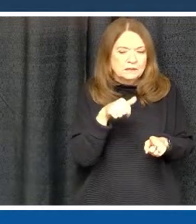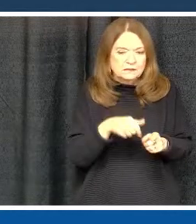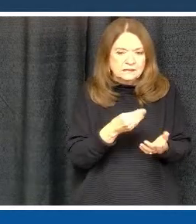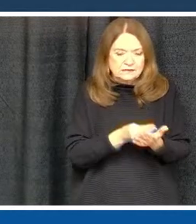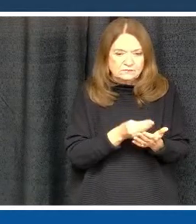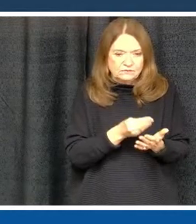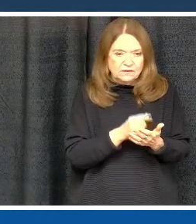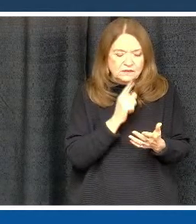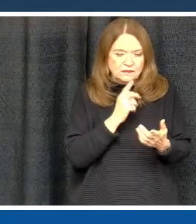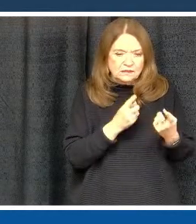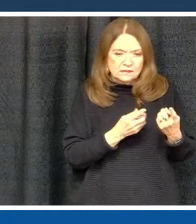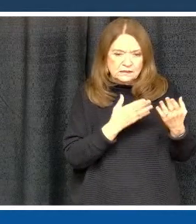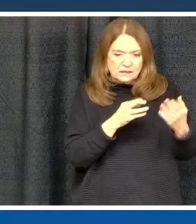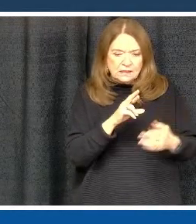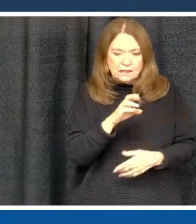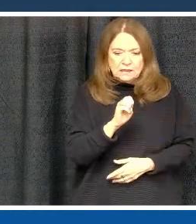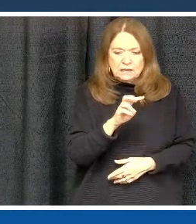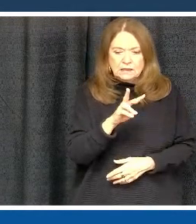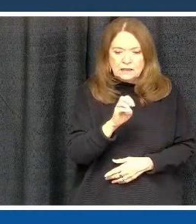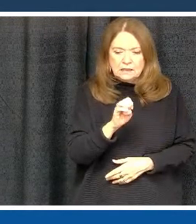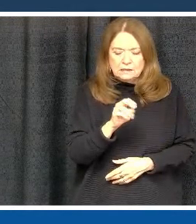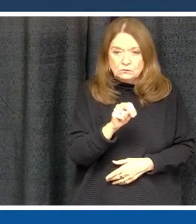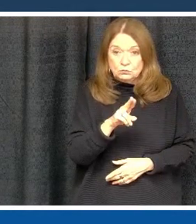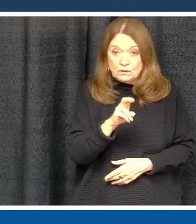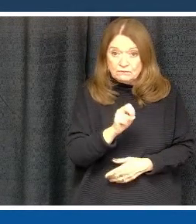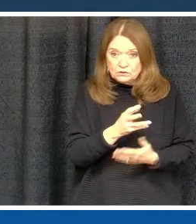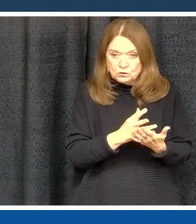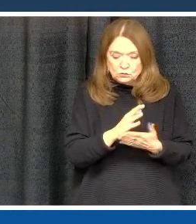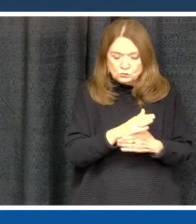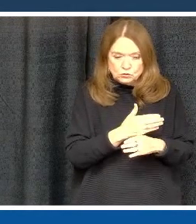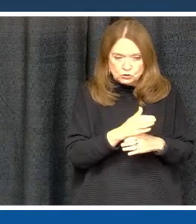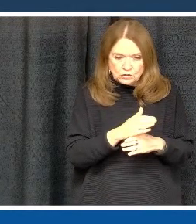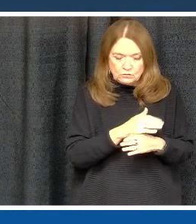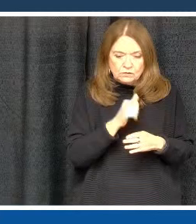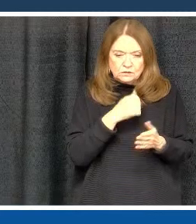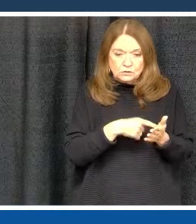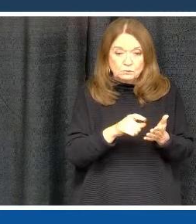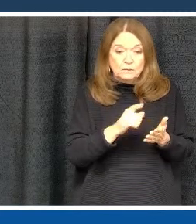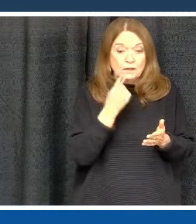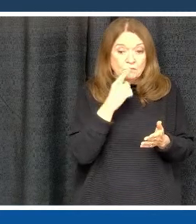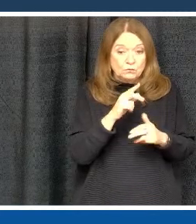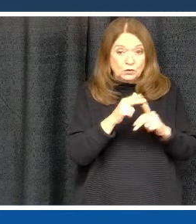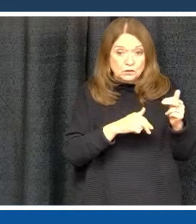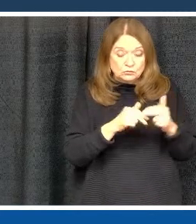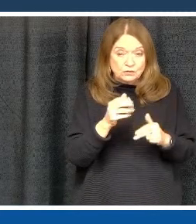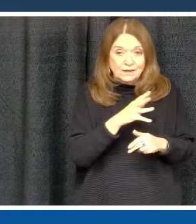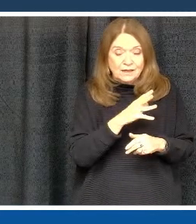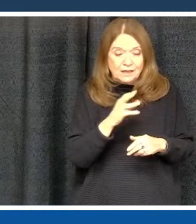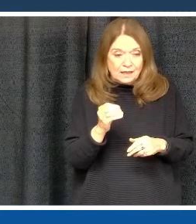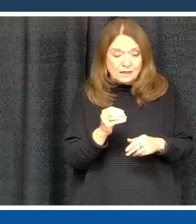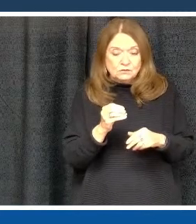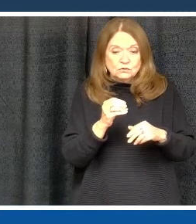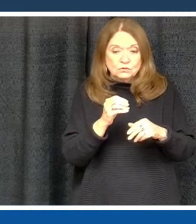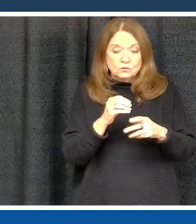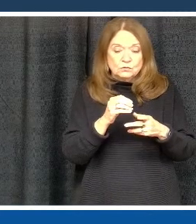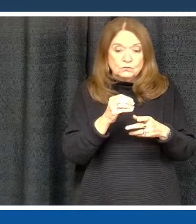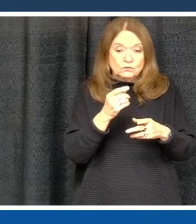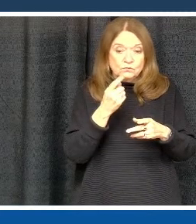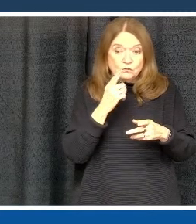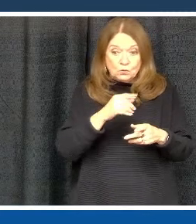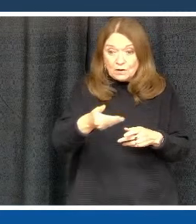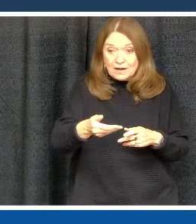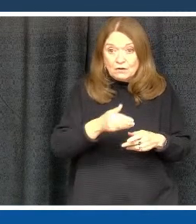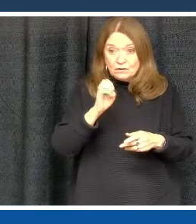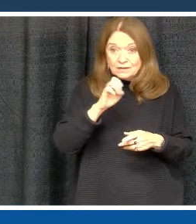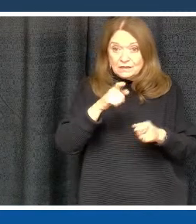a dedicated revenue stream to pay for not only the construction, but the entities that will fall under it and to hire an